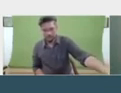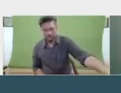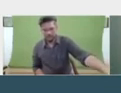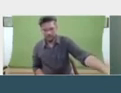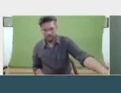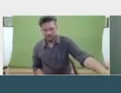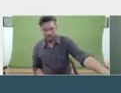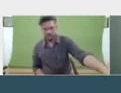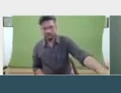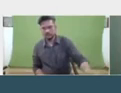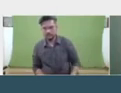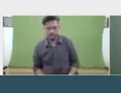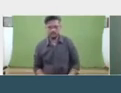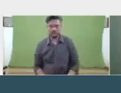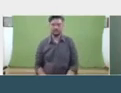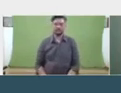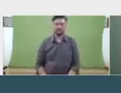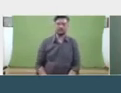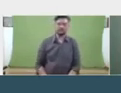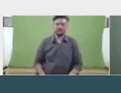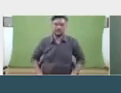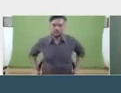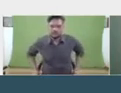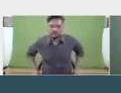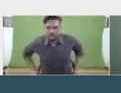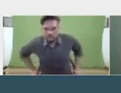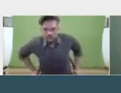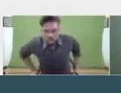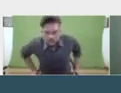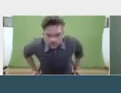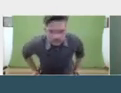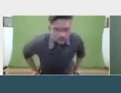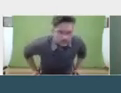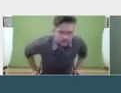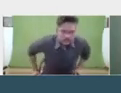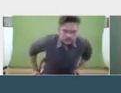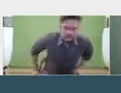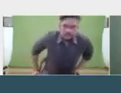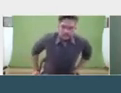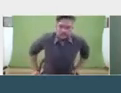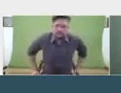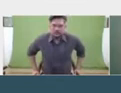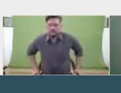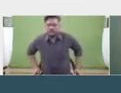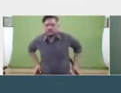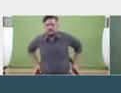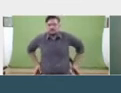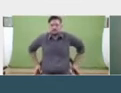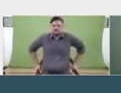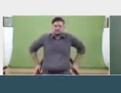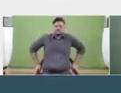okay so uh let me begin with some basic things which already him talked about that i'm a scholar